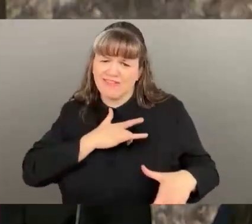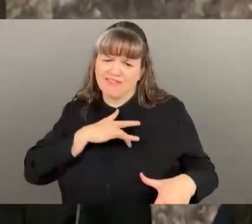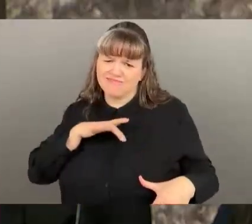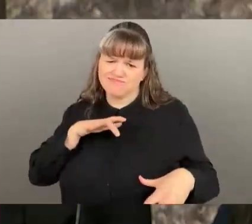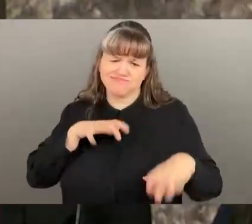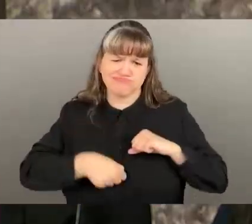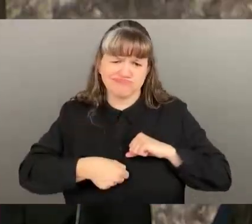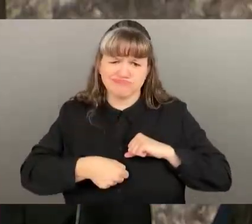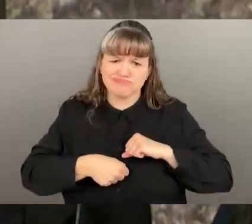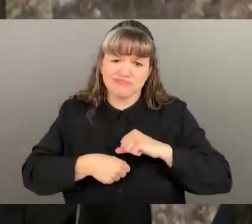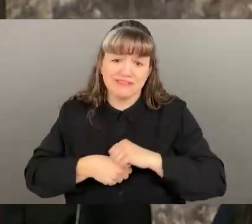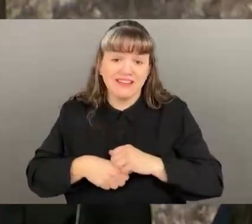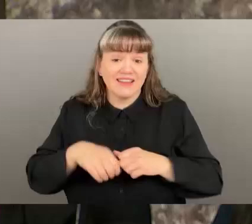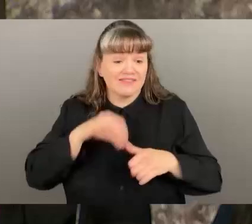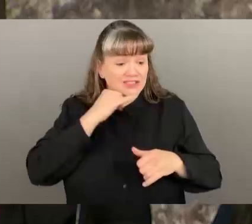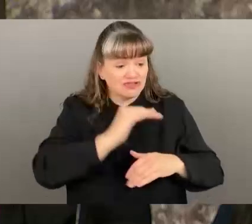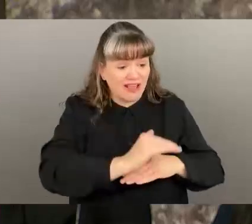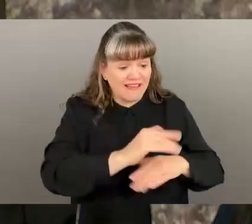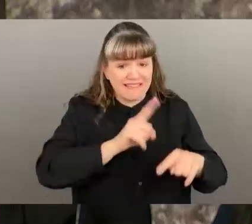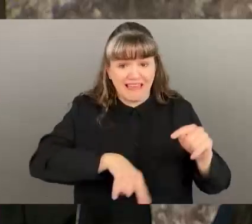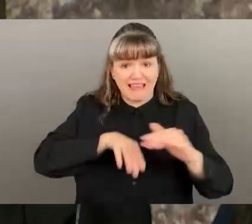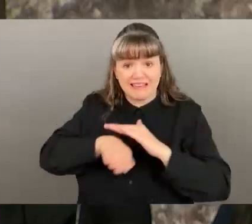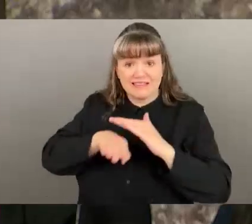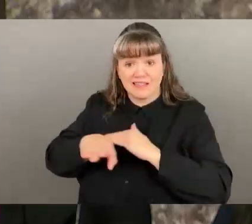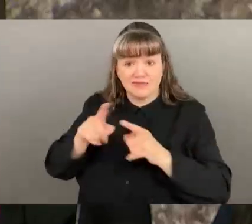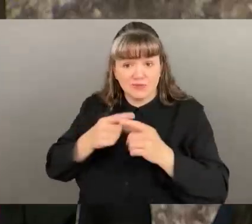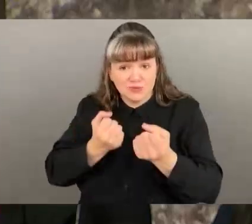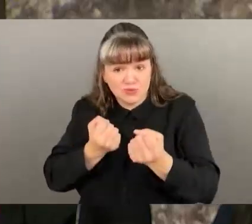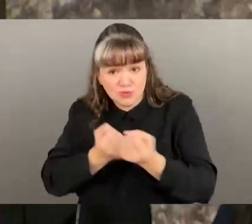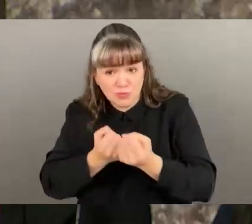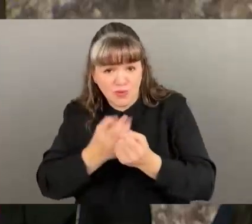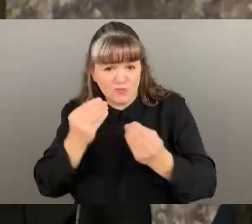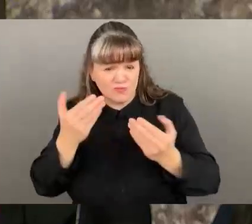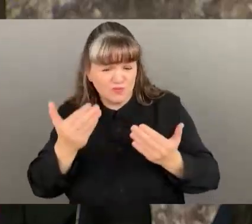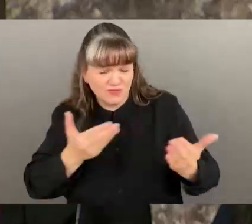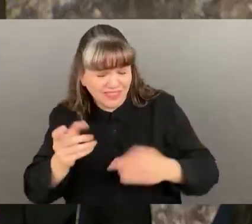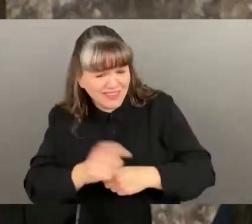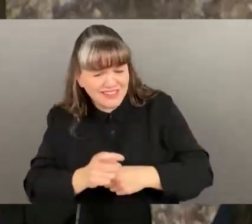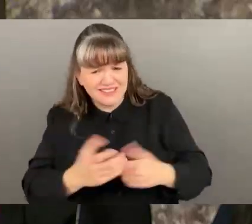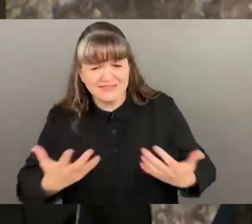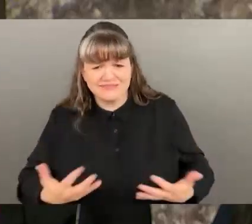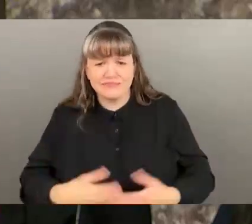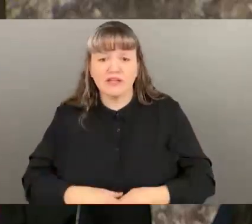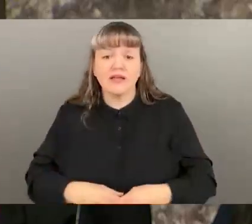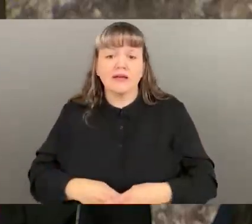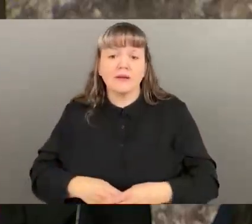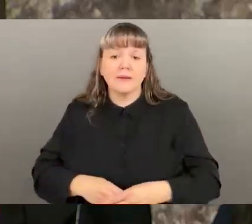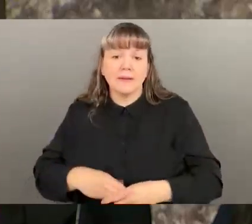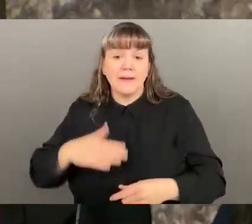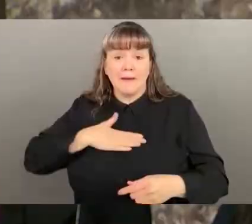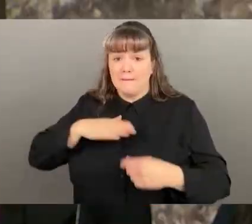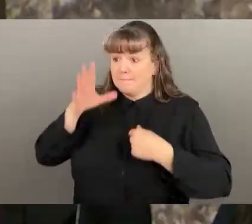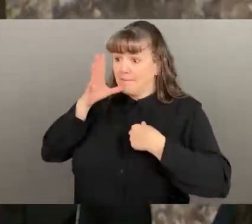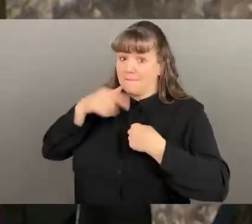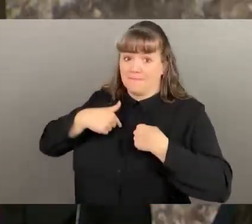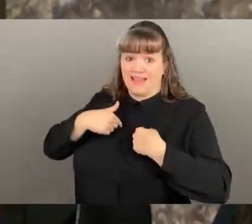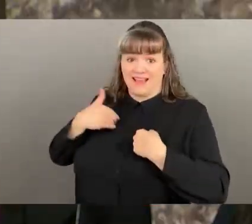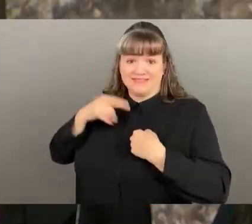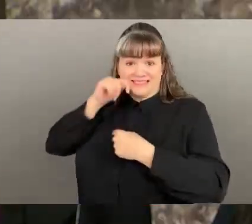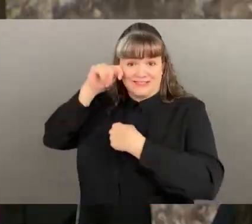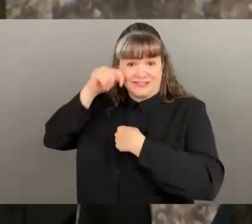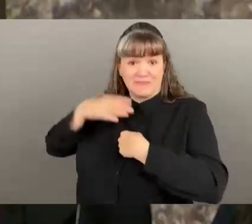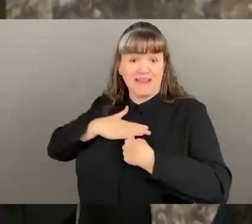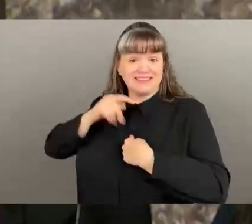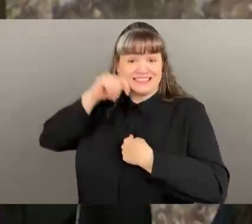needed to access support and services. We know that there are waits. We know that there are struggles. We are working every day to decrease barriers,